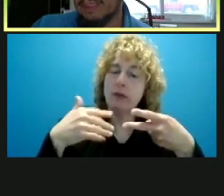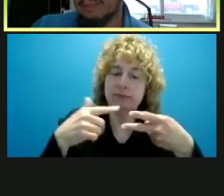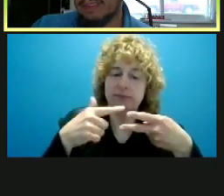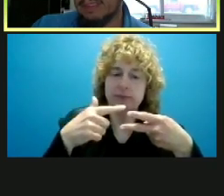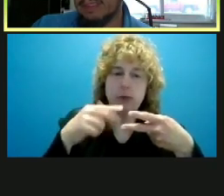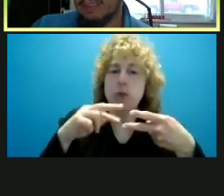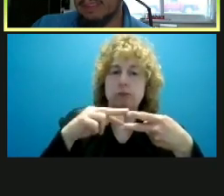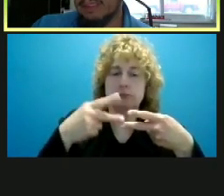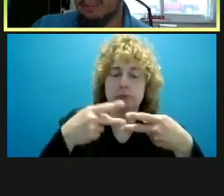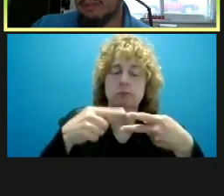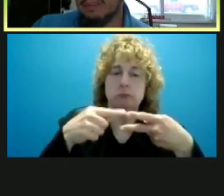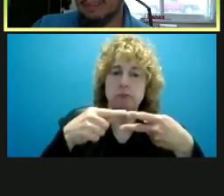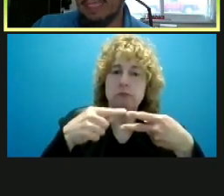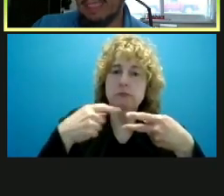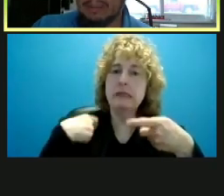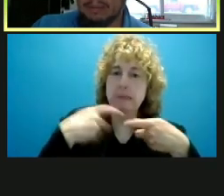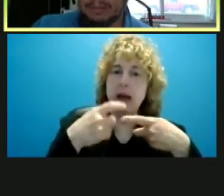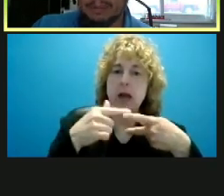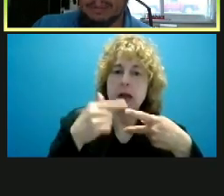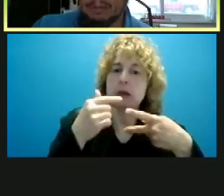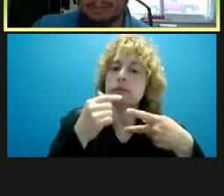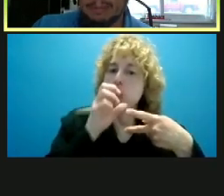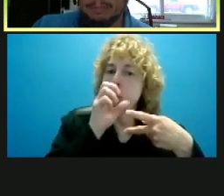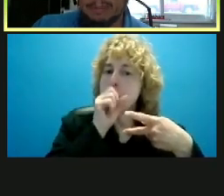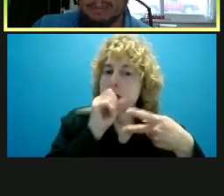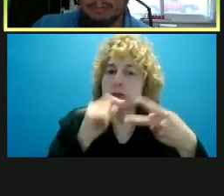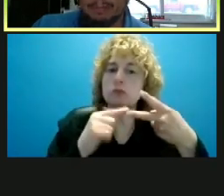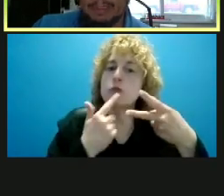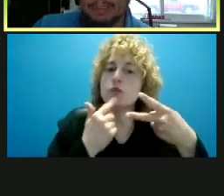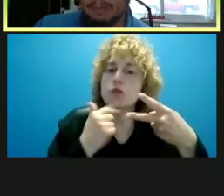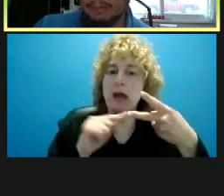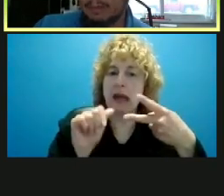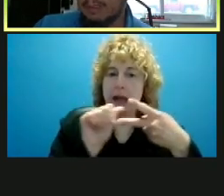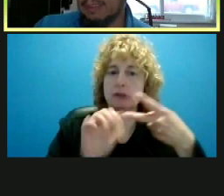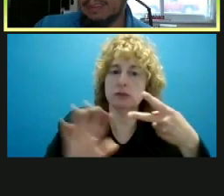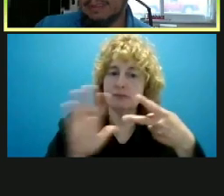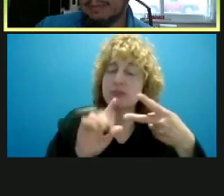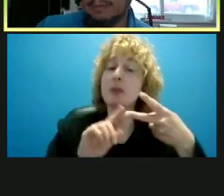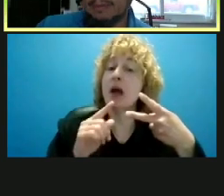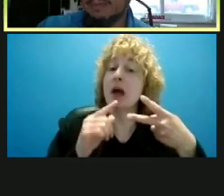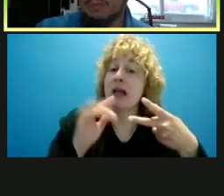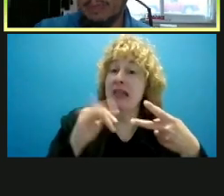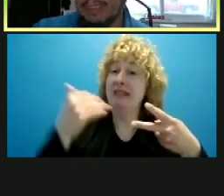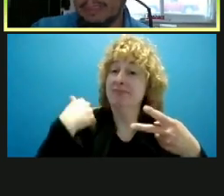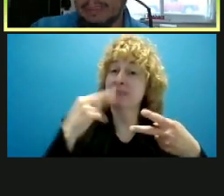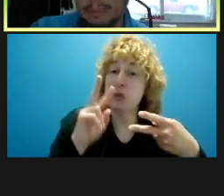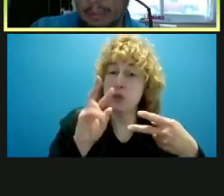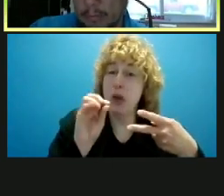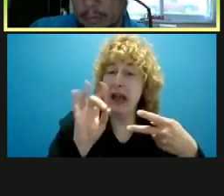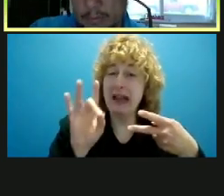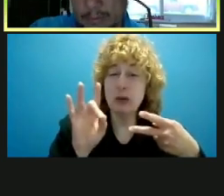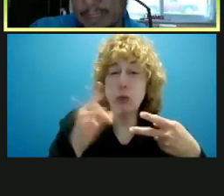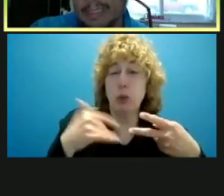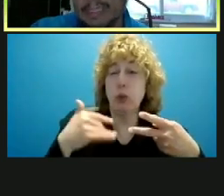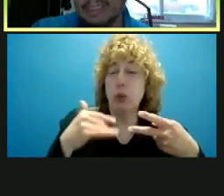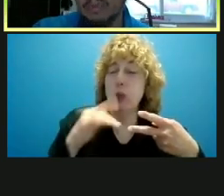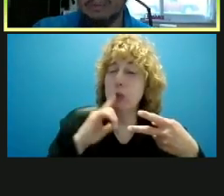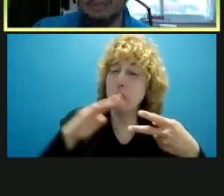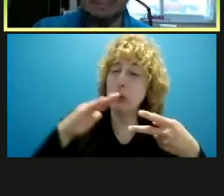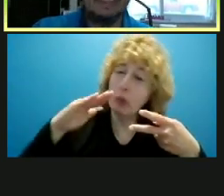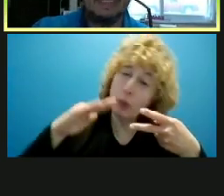of excitement in 2008, which means the Obama election. And that's about it. But we are really low constantly.